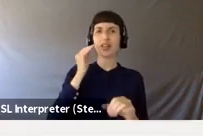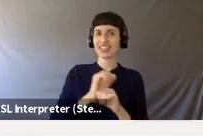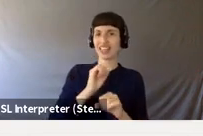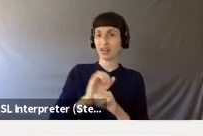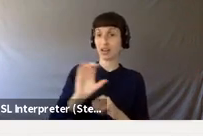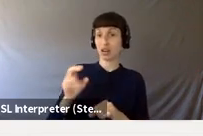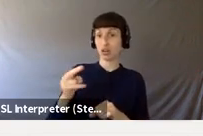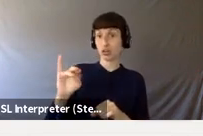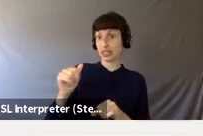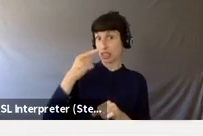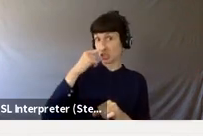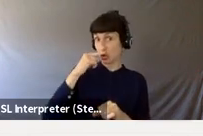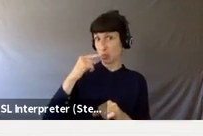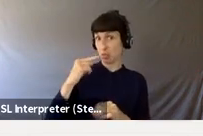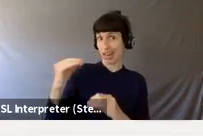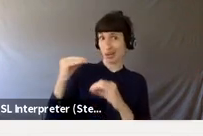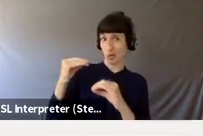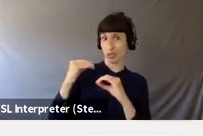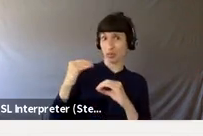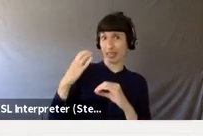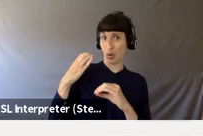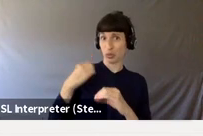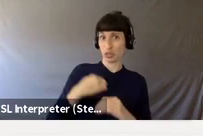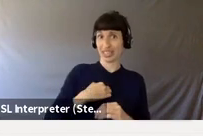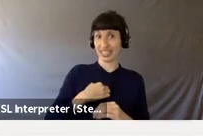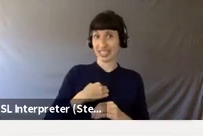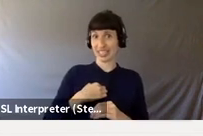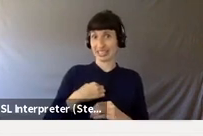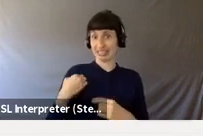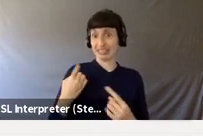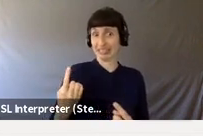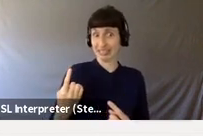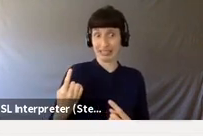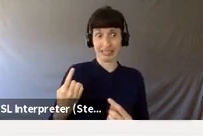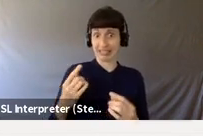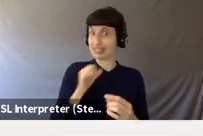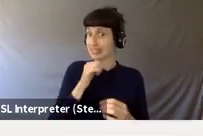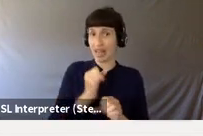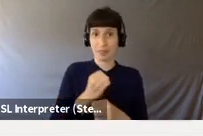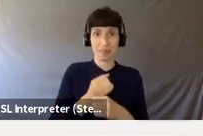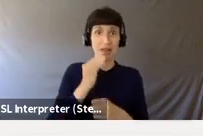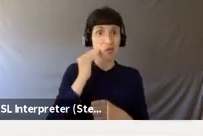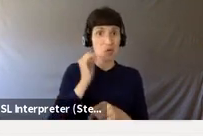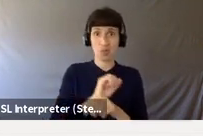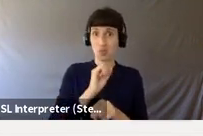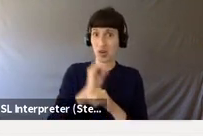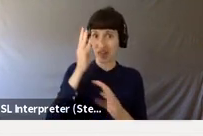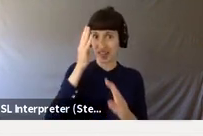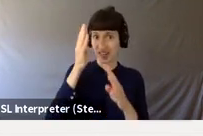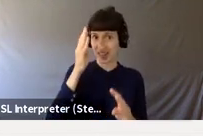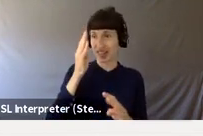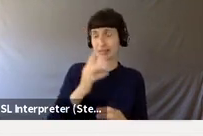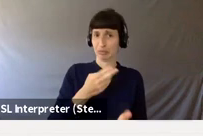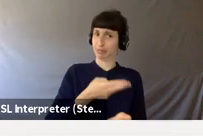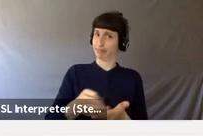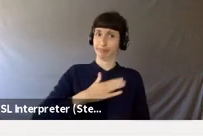Because, you know, I haven't made assignments for a while and there's probably a few updates. I mean, absolutely. Being real here. I'm being real with y'all. So don't you